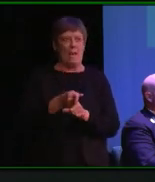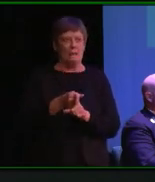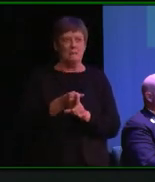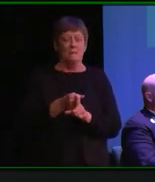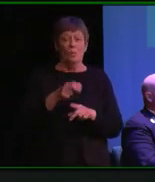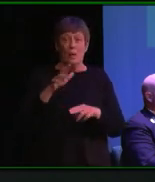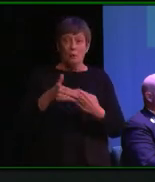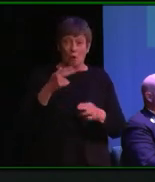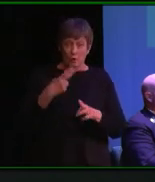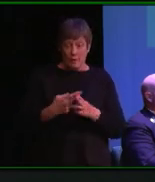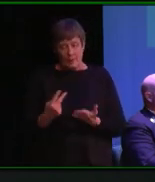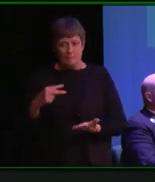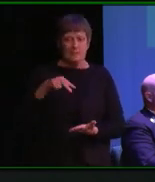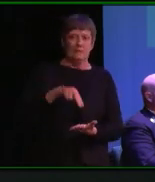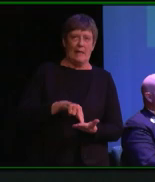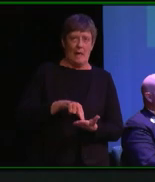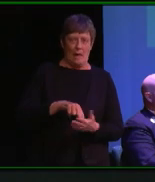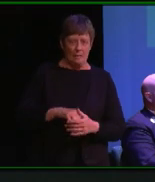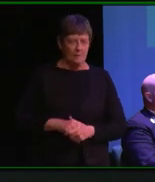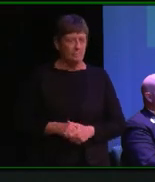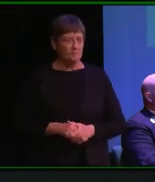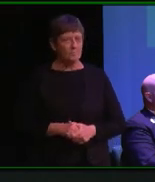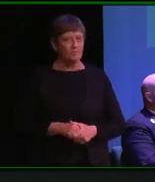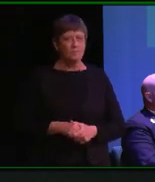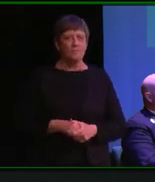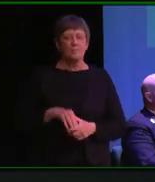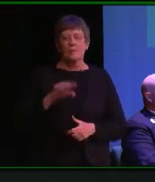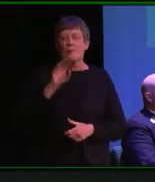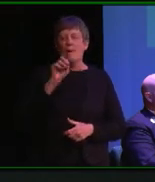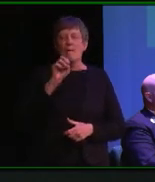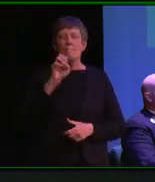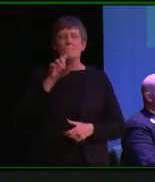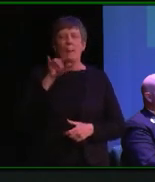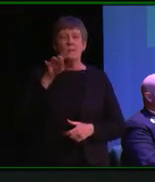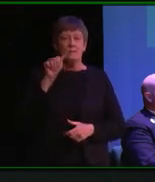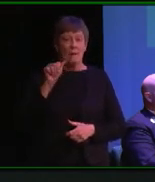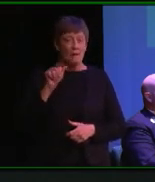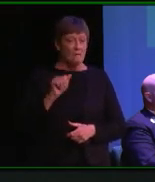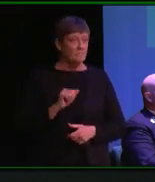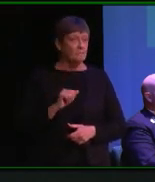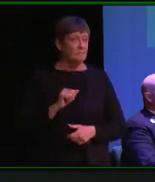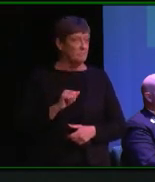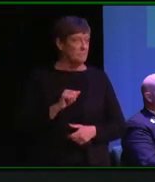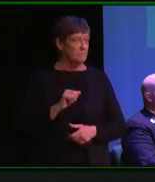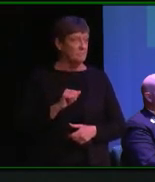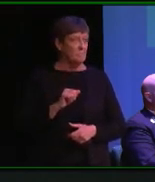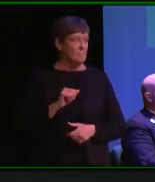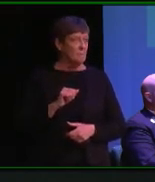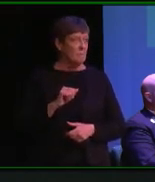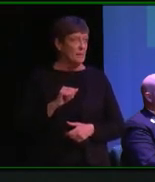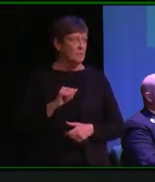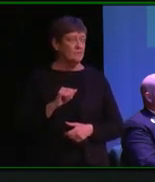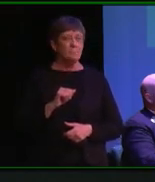stand to be recognized. The recipients are Melinda Amarantes,